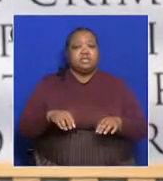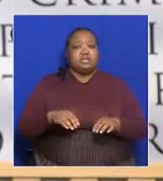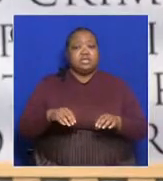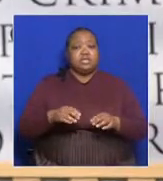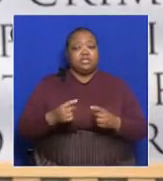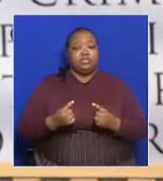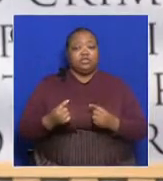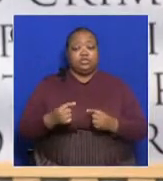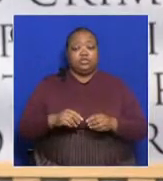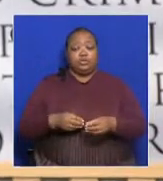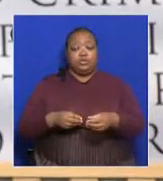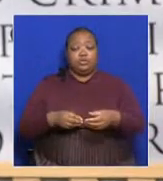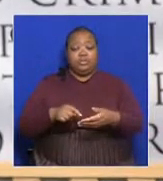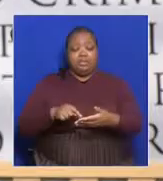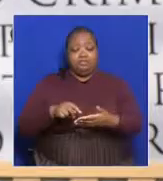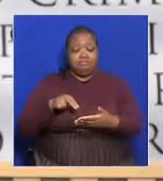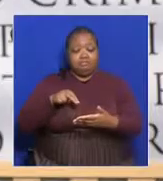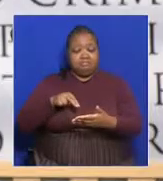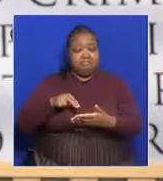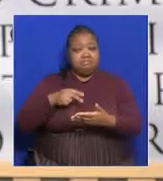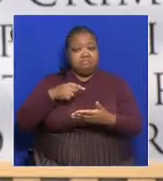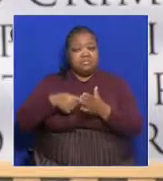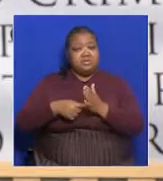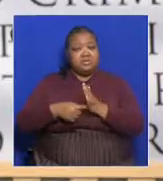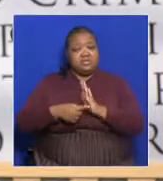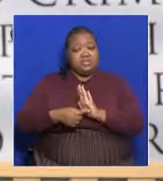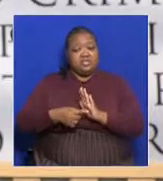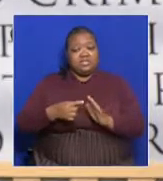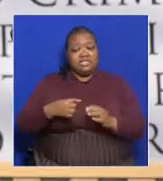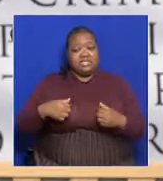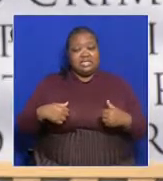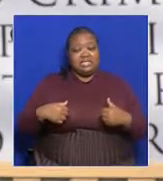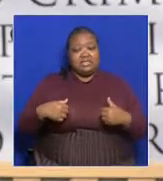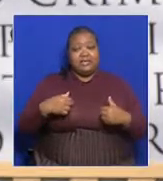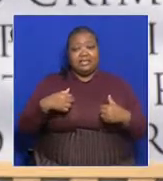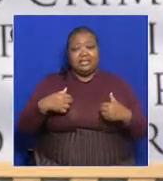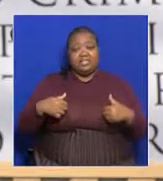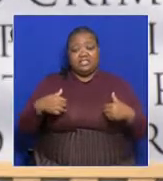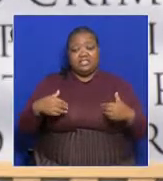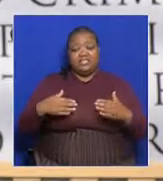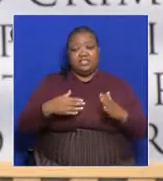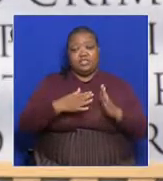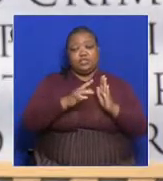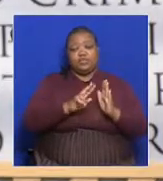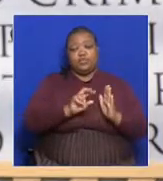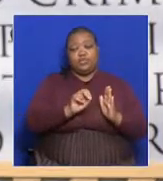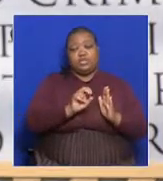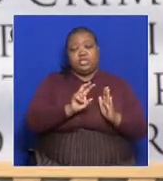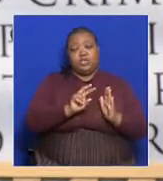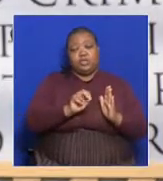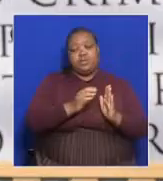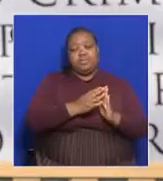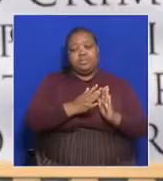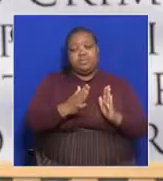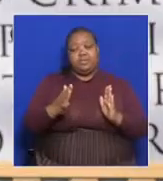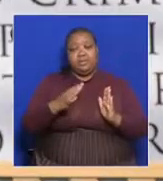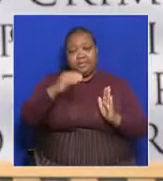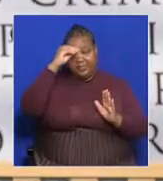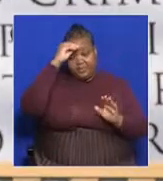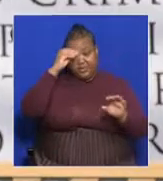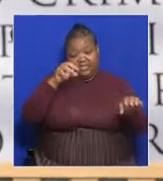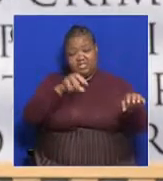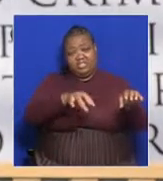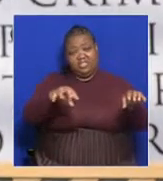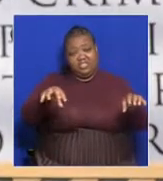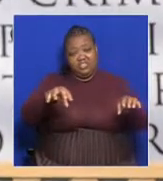me is that from 2020, what was retained in the various police stations regarding these